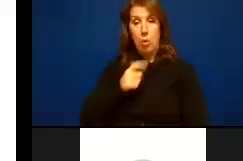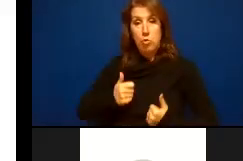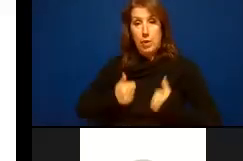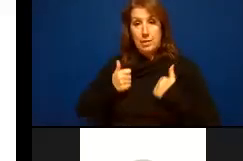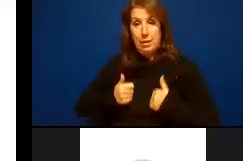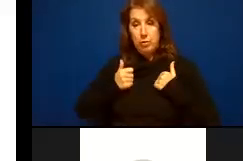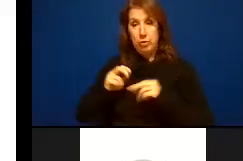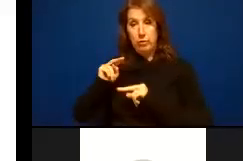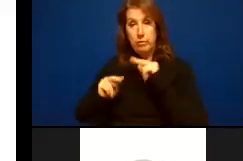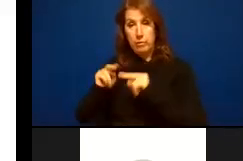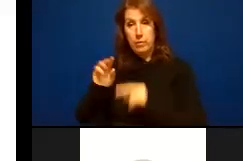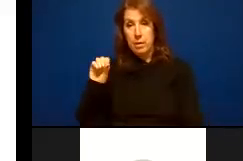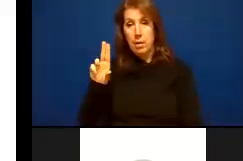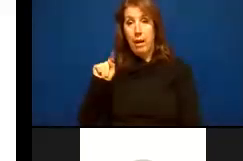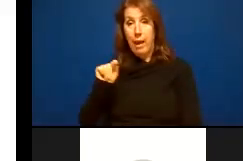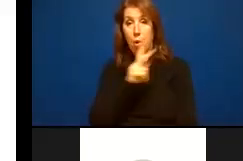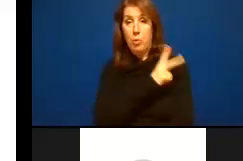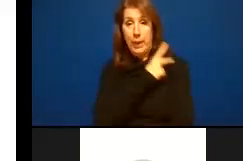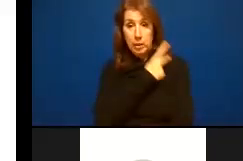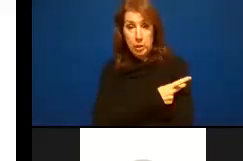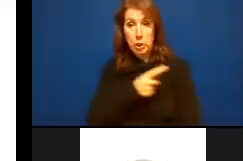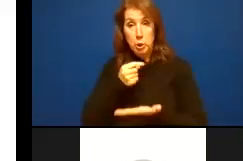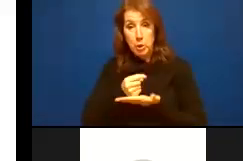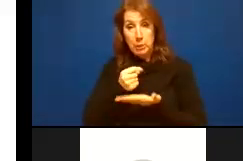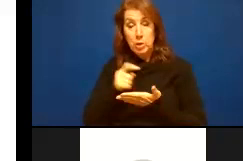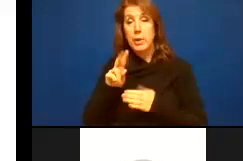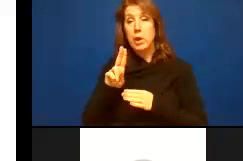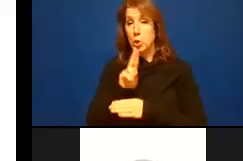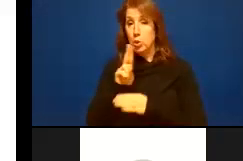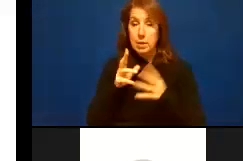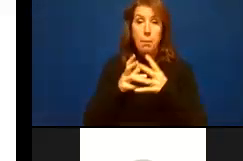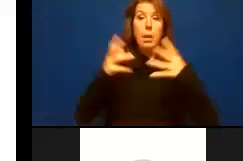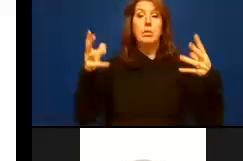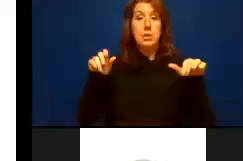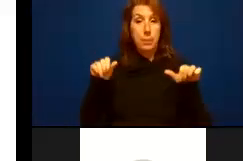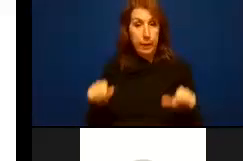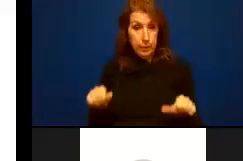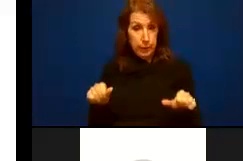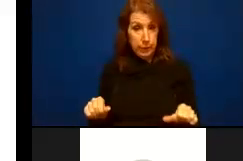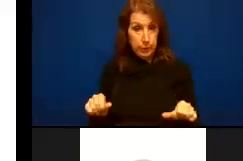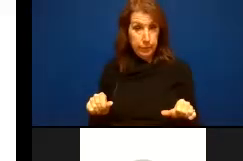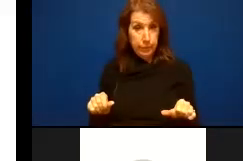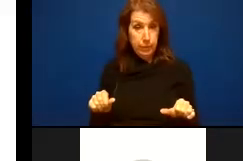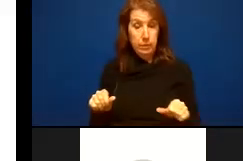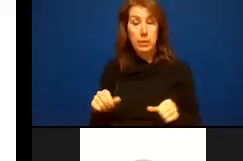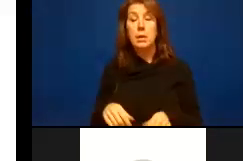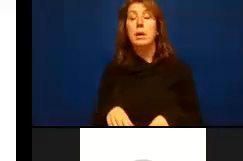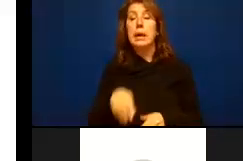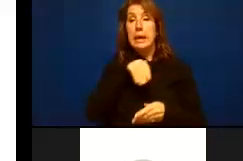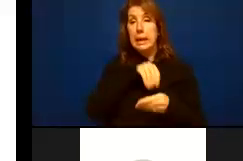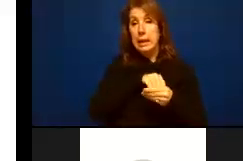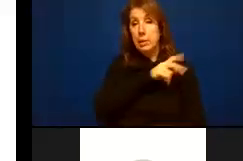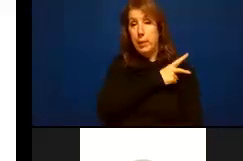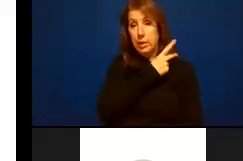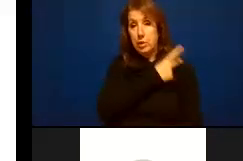facility, outpatient treatment options should be used to the greatest extent possible. And they also said inpatient